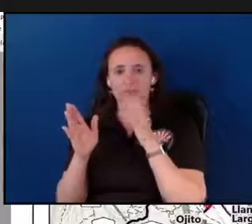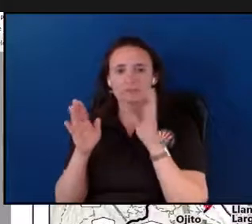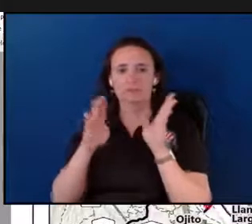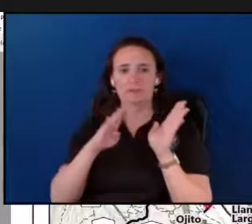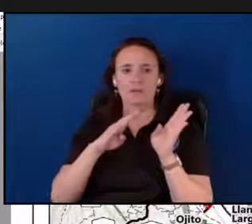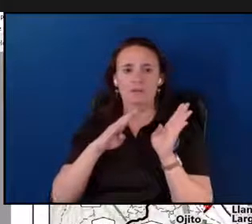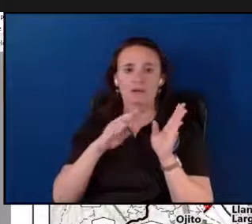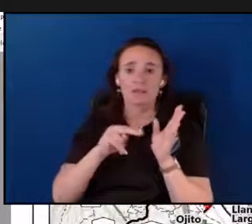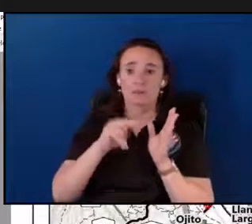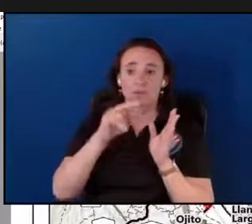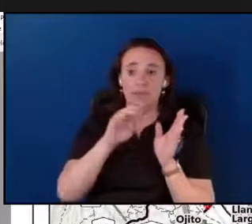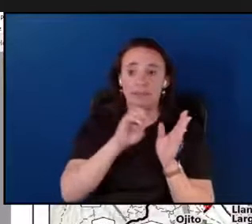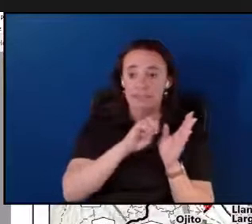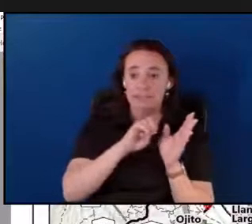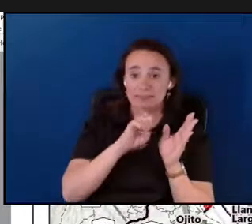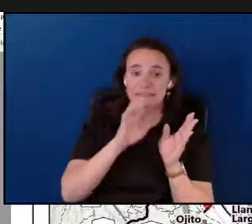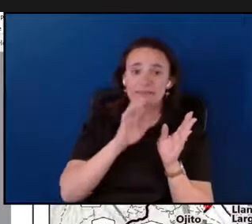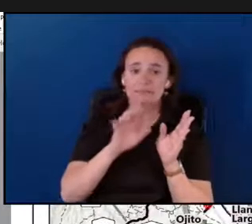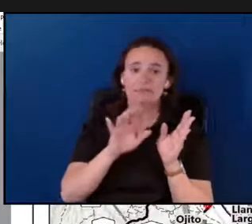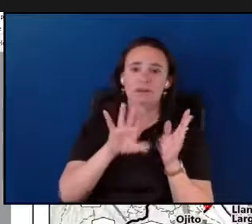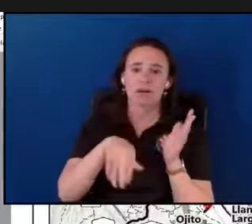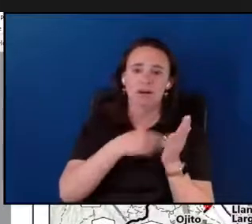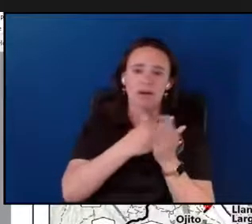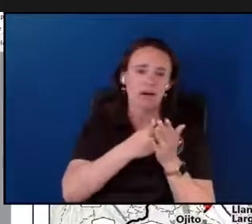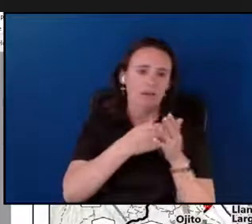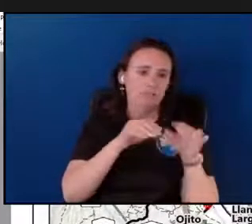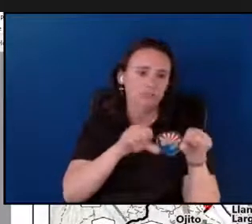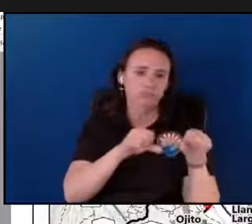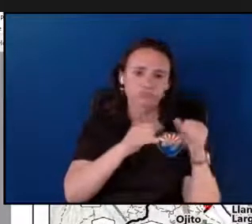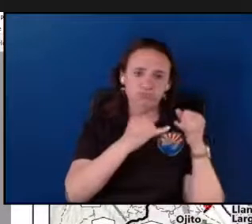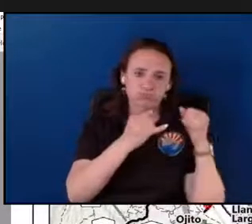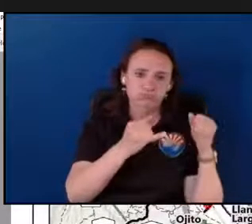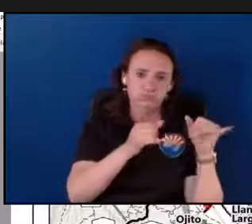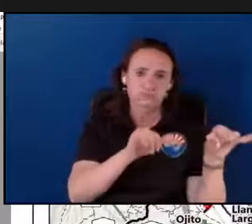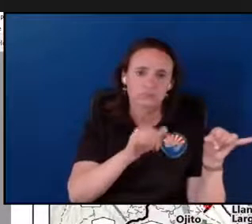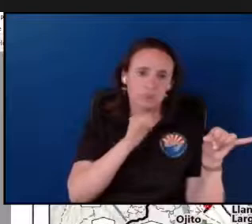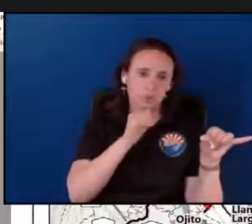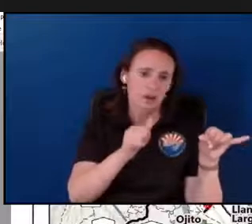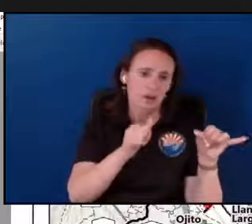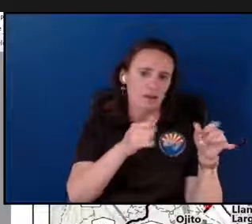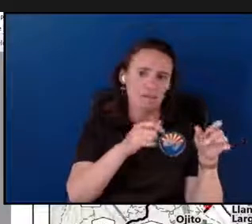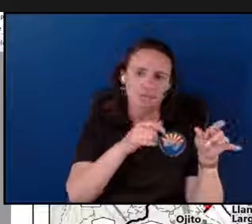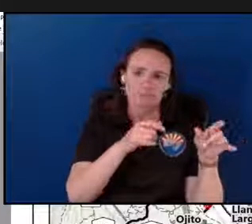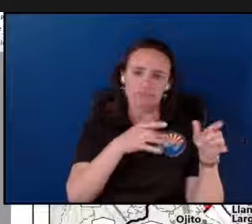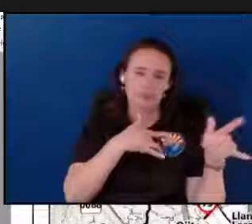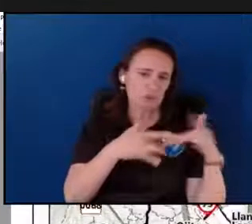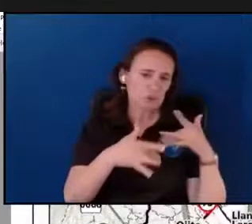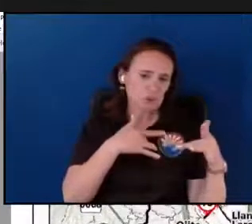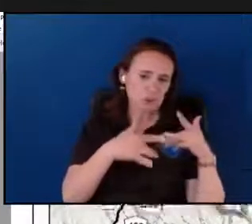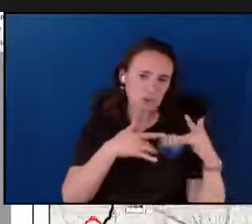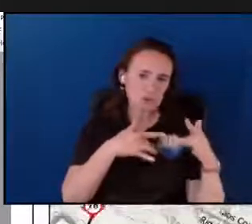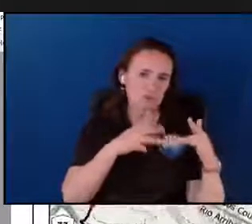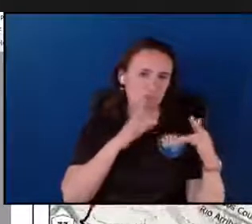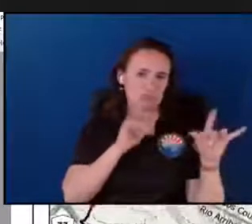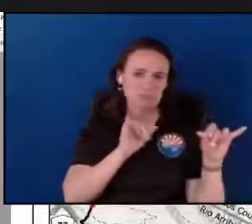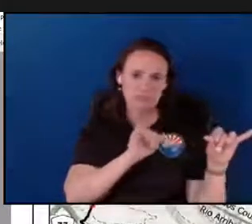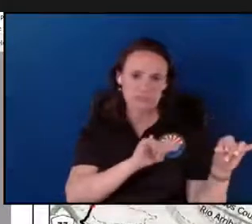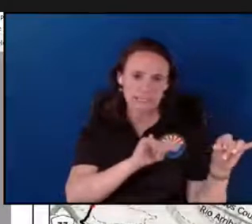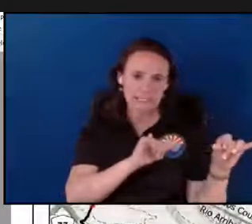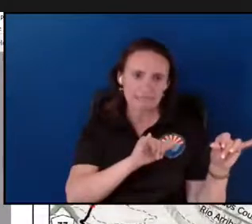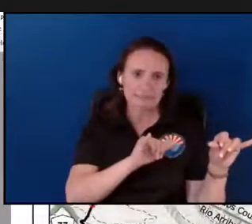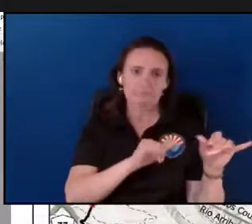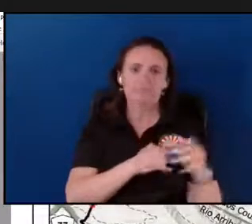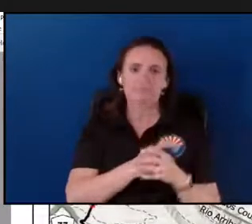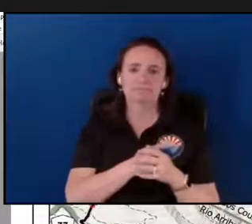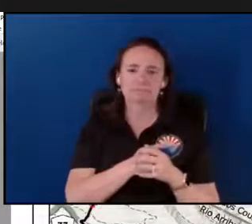all getting contained, so I'm not too concerned about that. That's not going to be moving anywhere, and those northwest winds will be